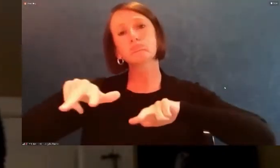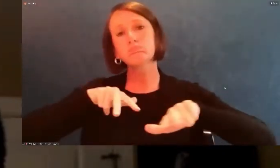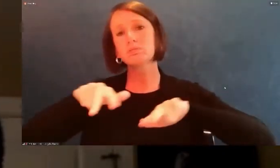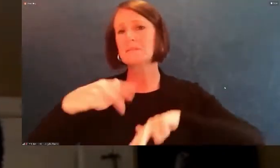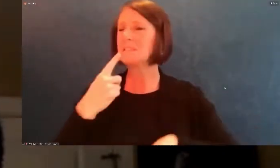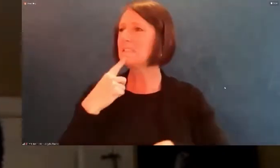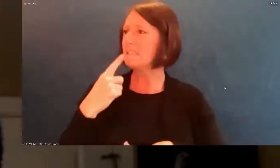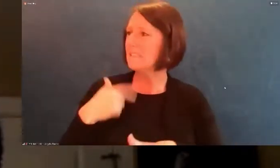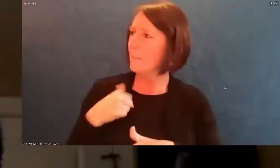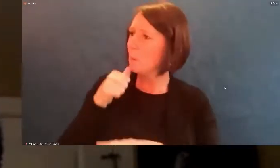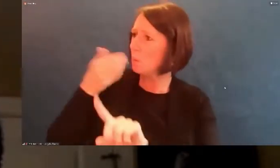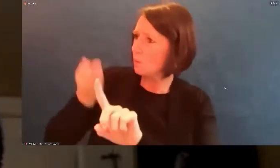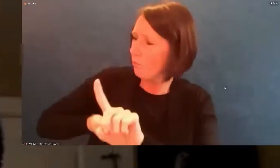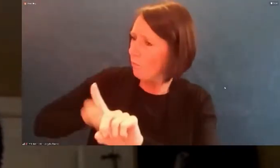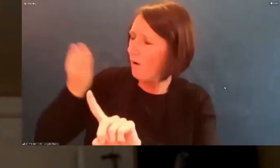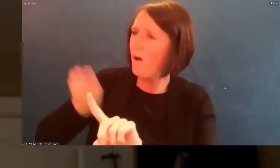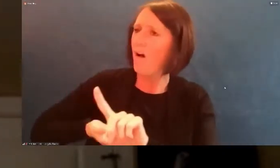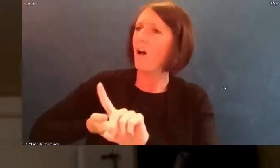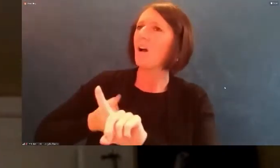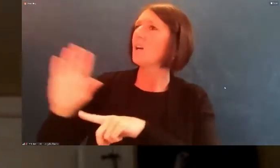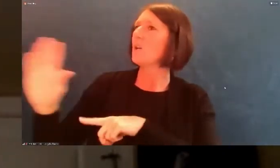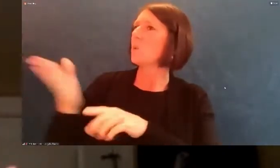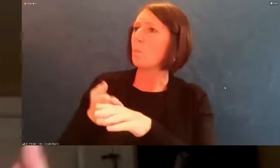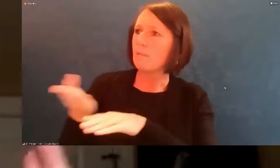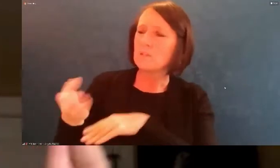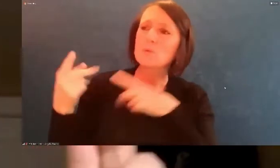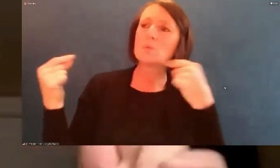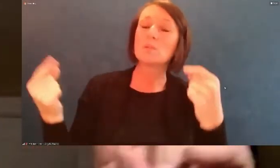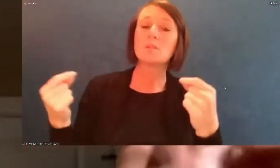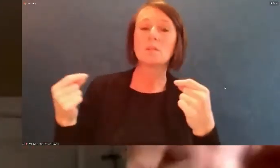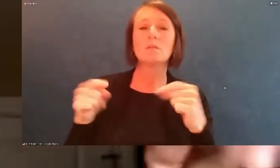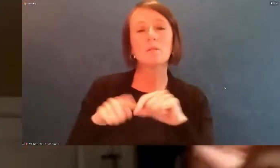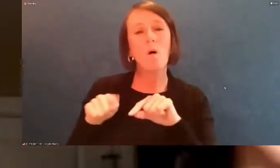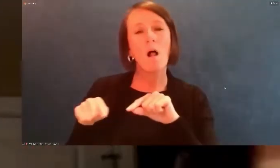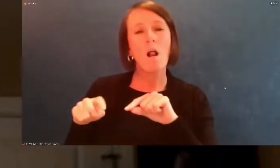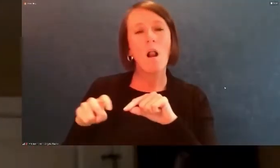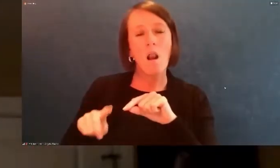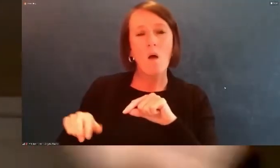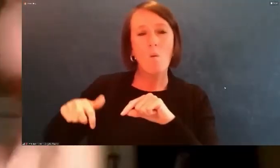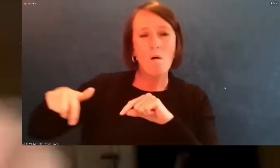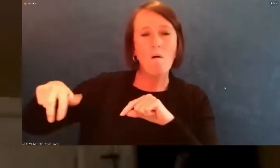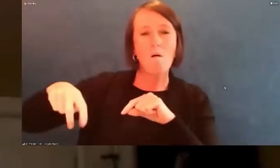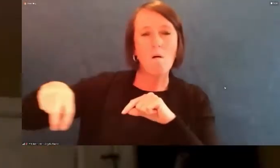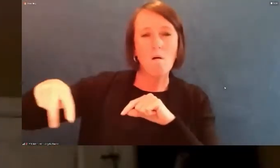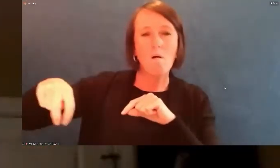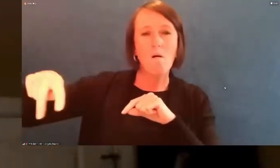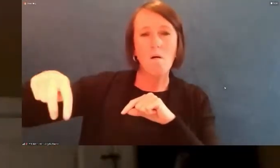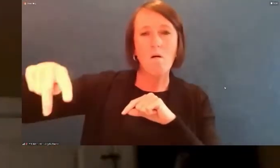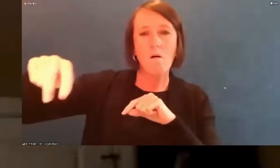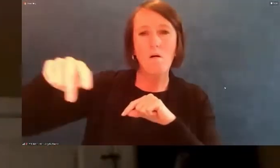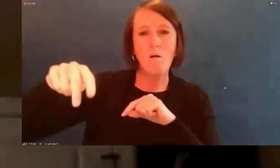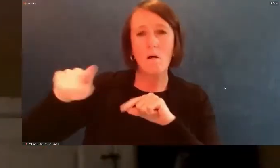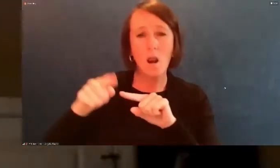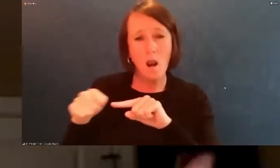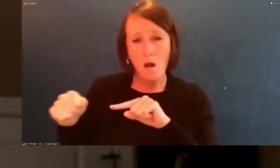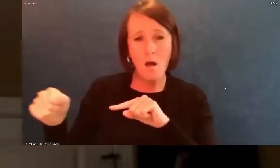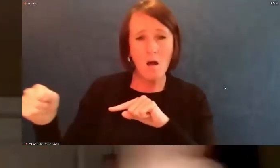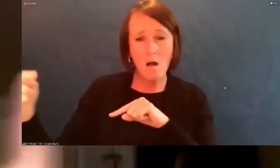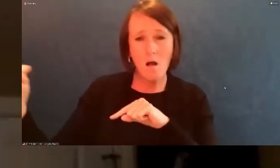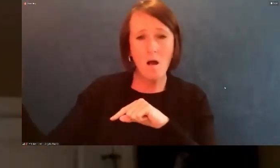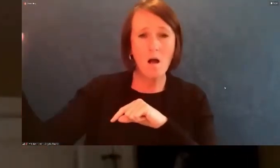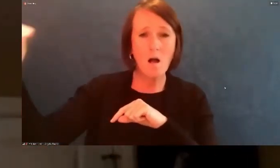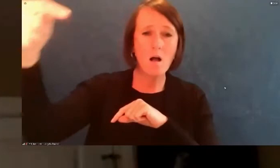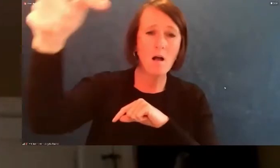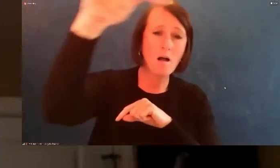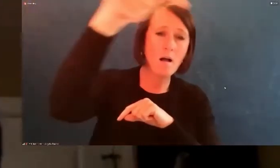do and who you are. So they went for a long walk along the beach, and I was there when this all happened. And then when he